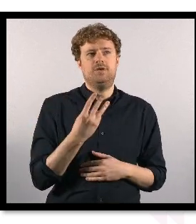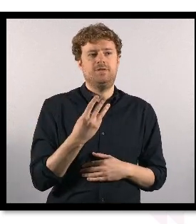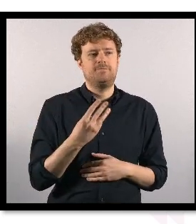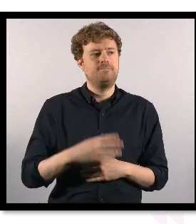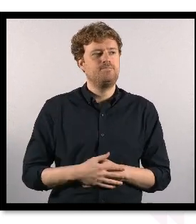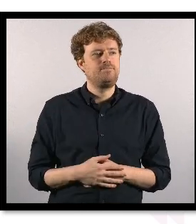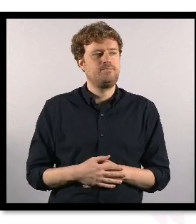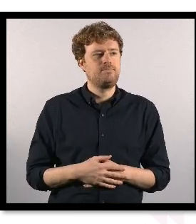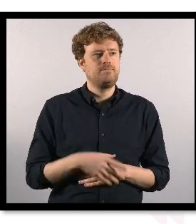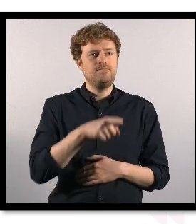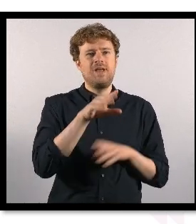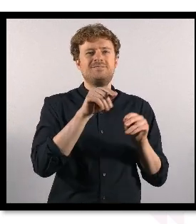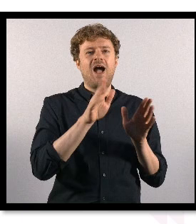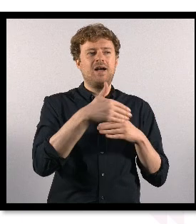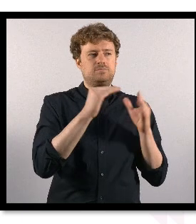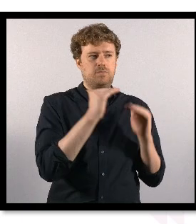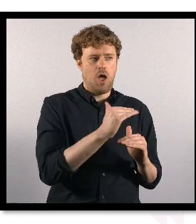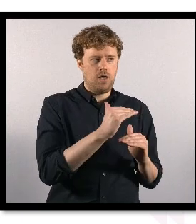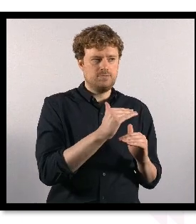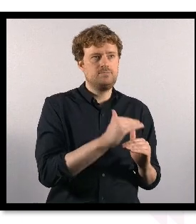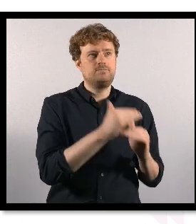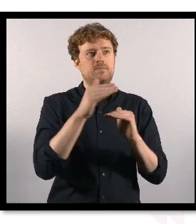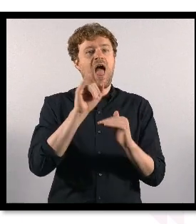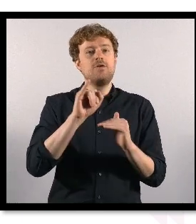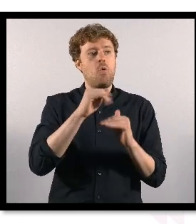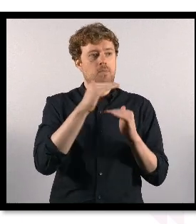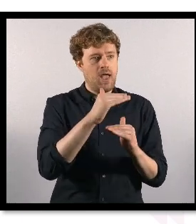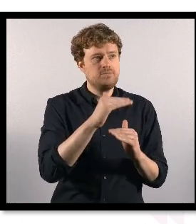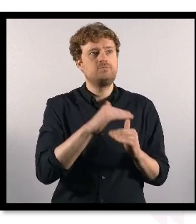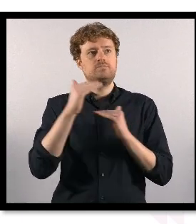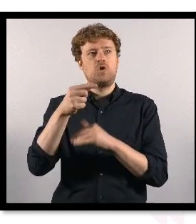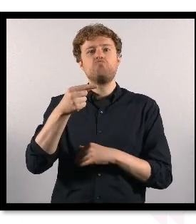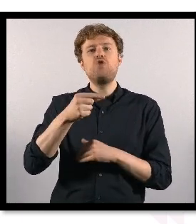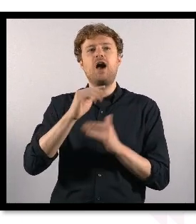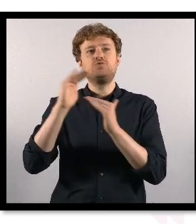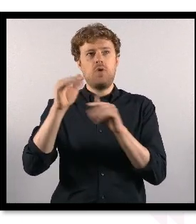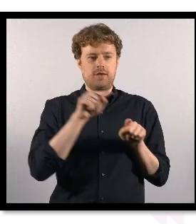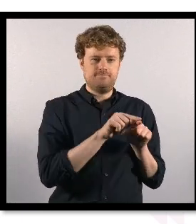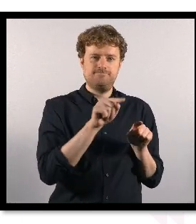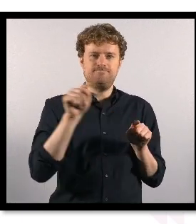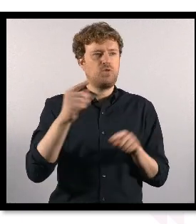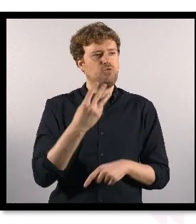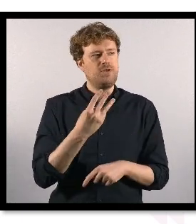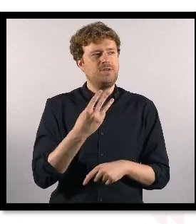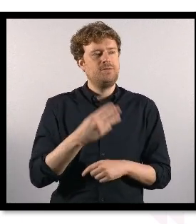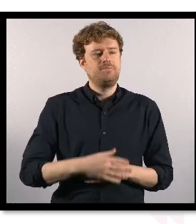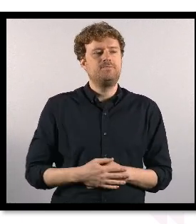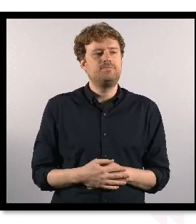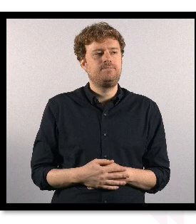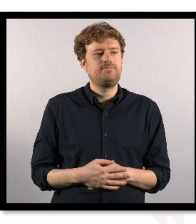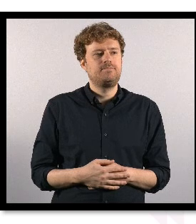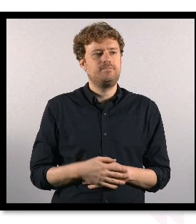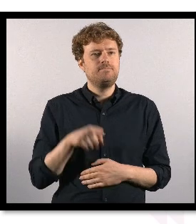and here we already see adoption in production, but more importantly, we see contributions from multiple organizations because we want to ensure the